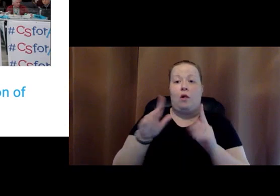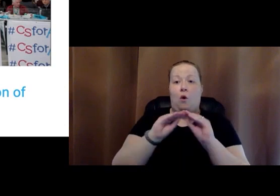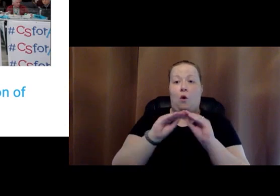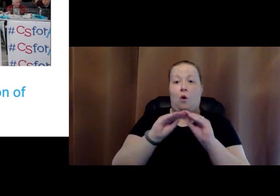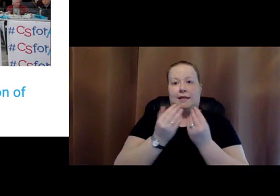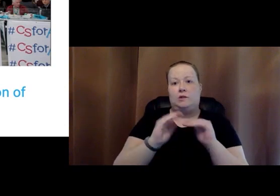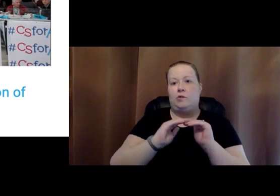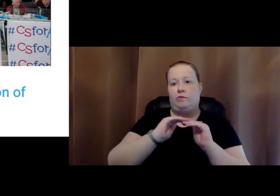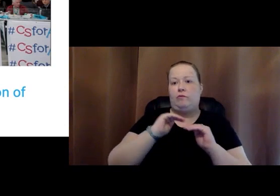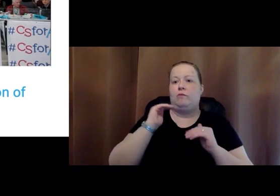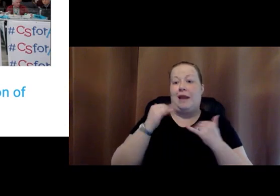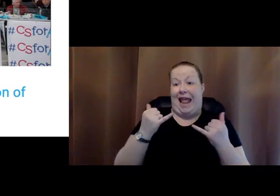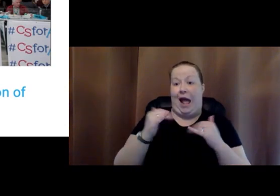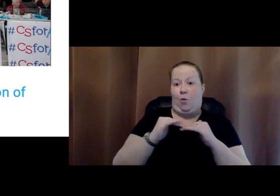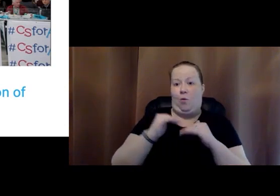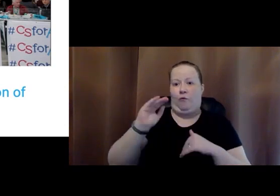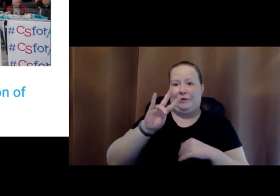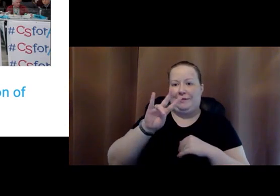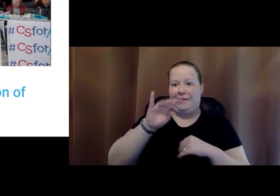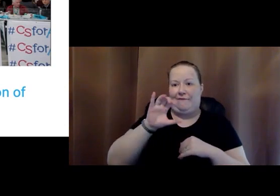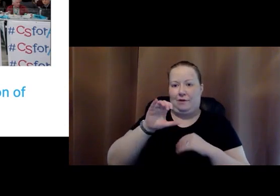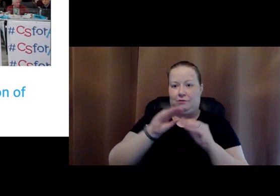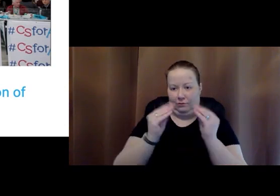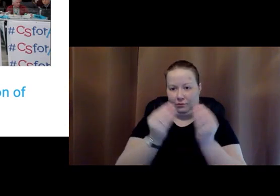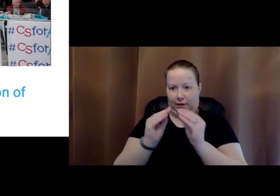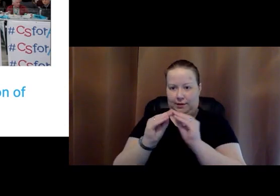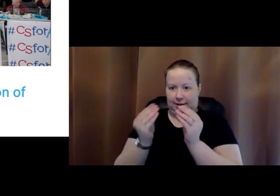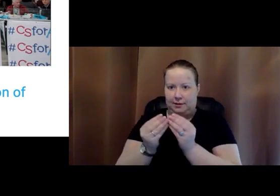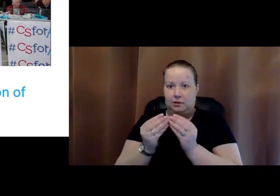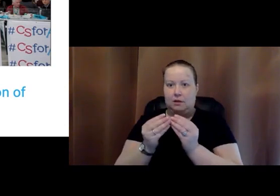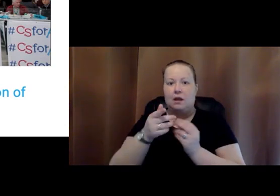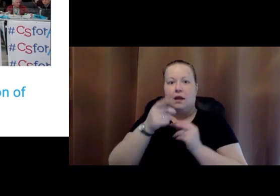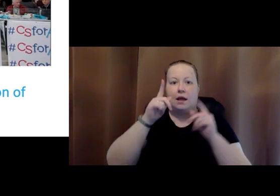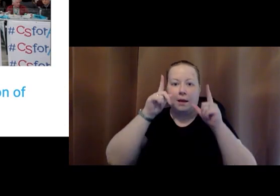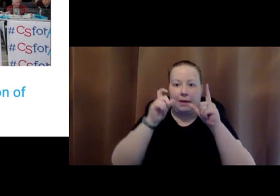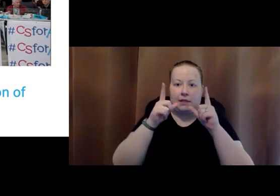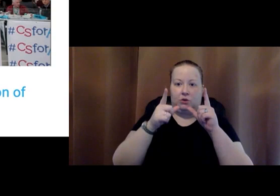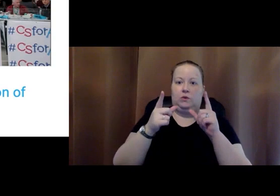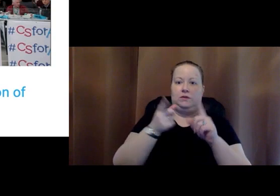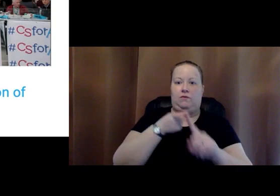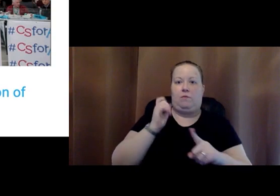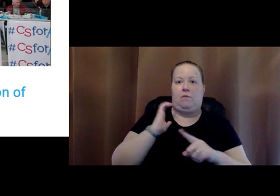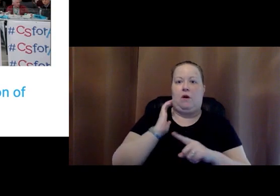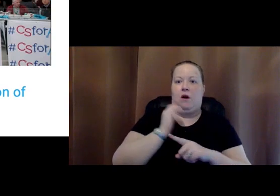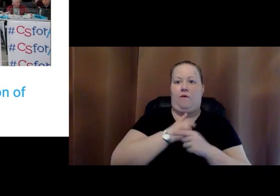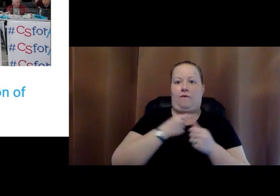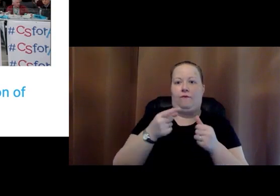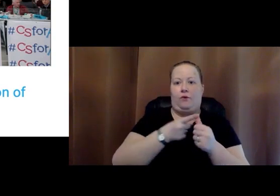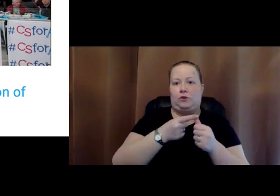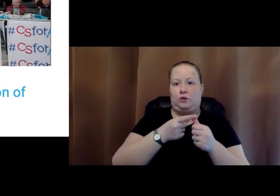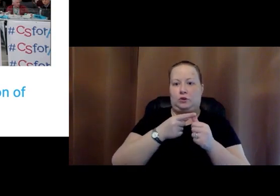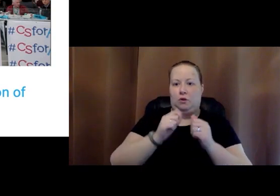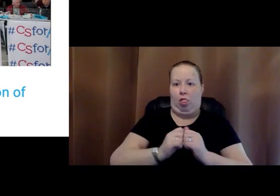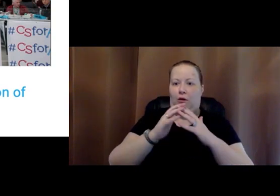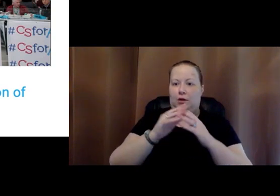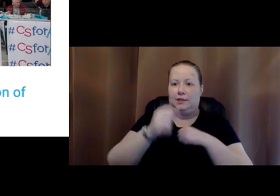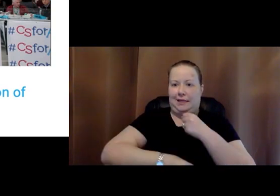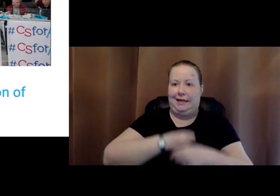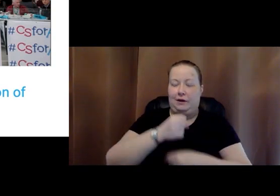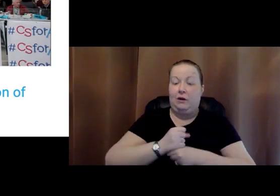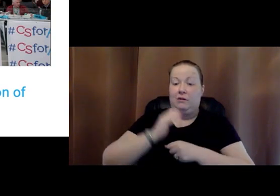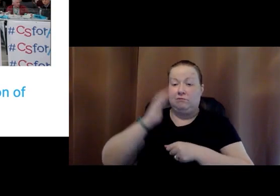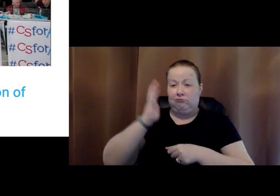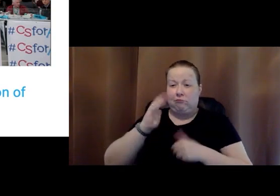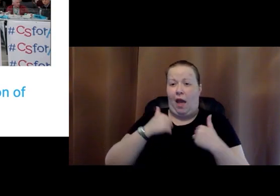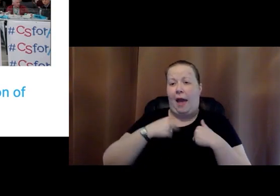700 organizations. This picture was actually taken our first launch year, and I think at the time we had 200 members, and now we